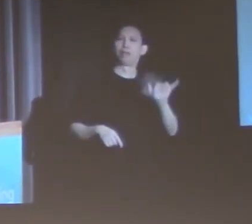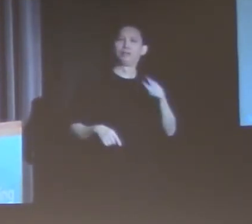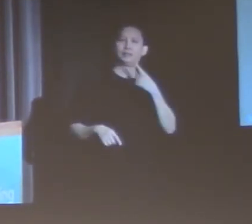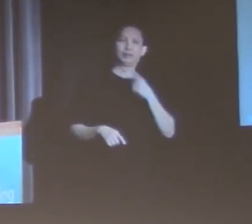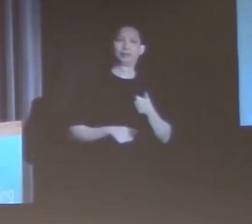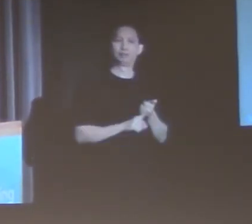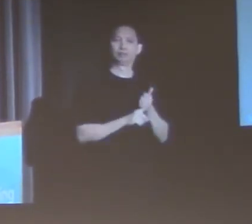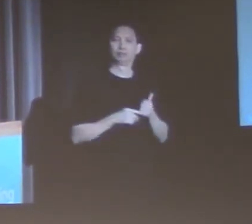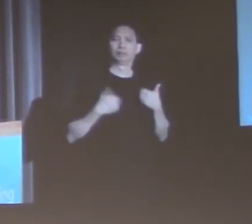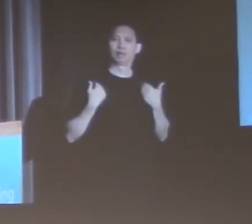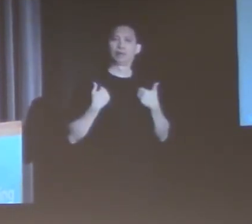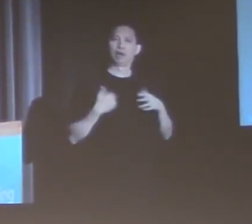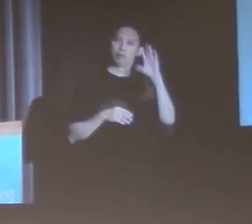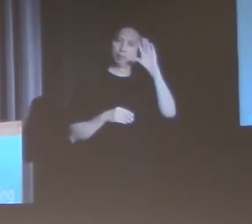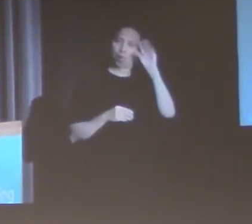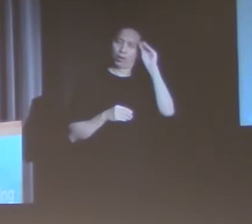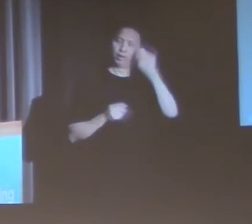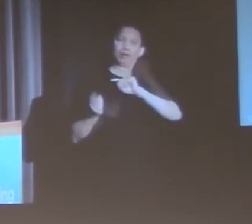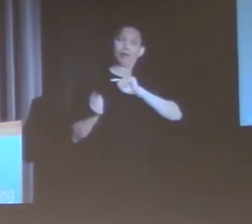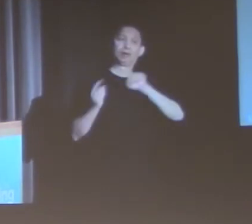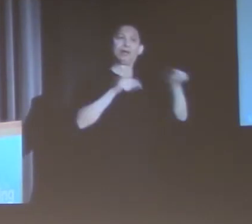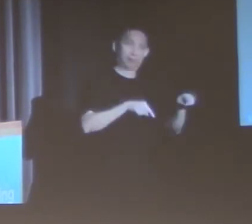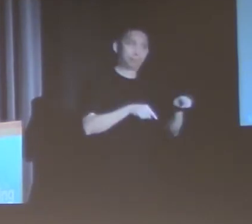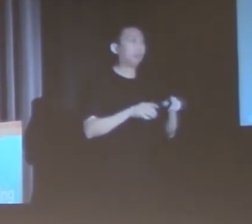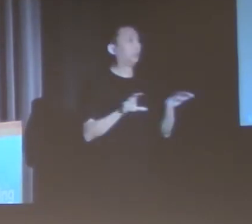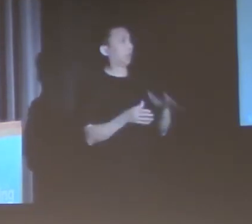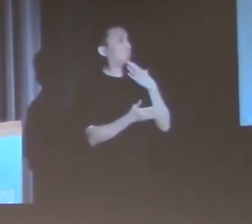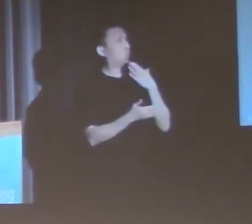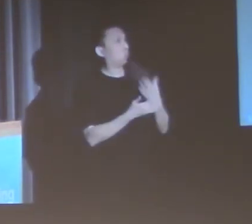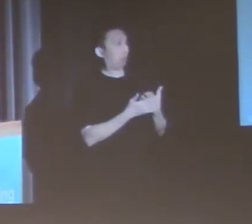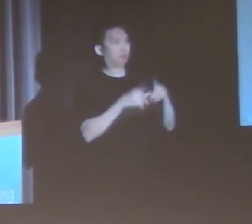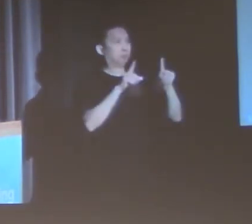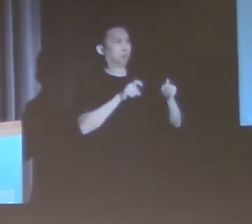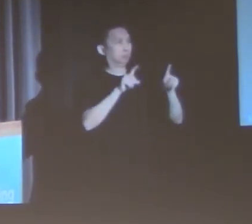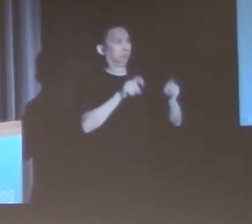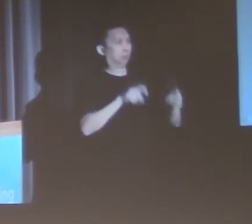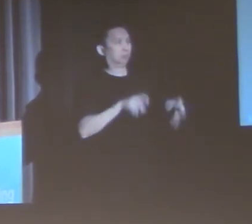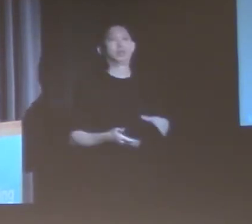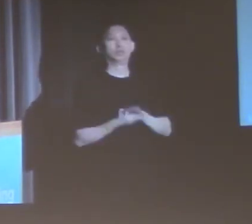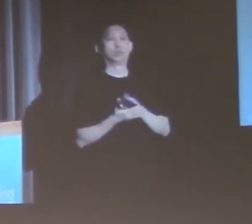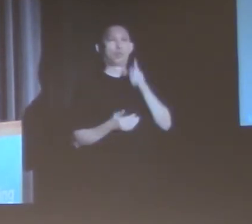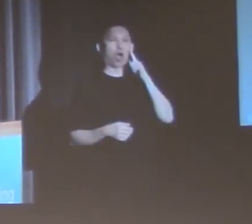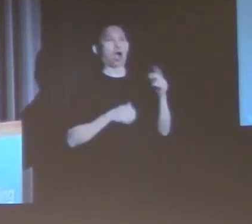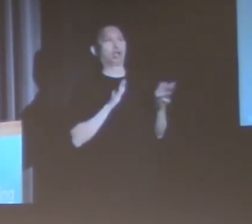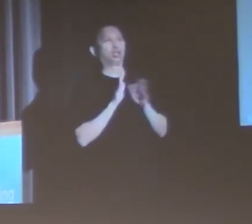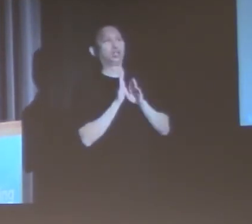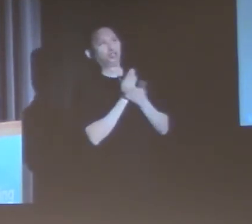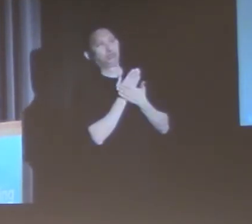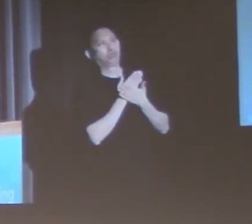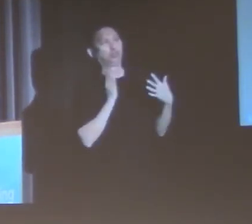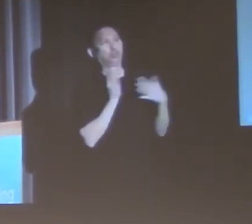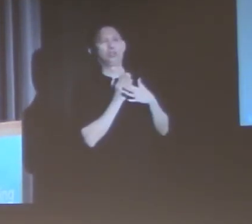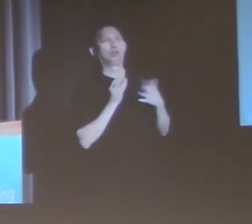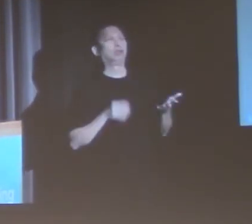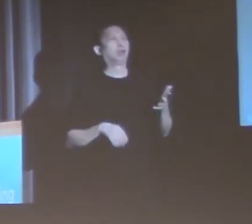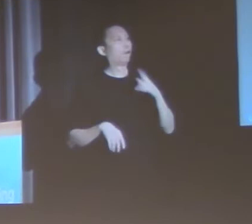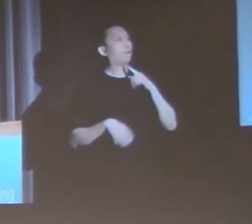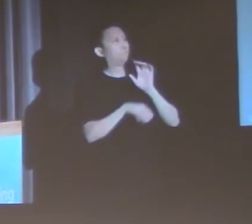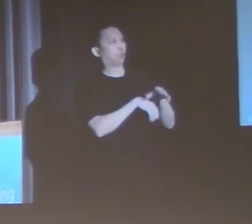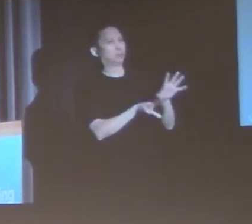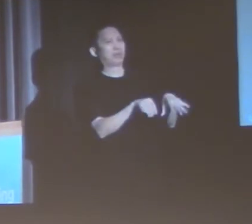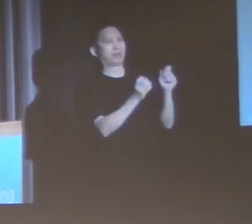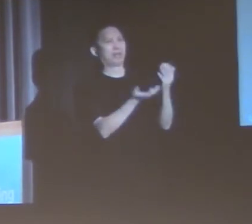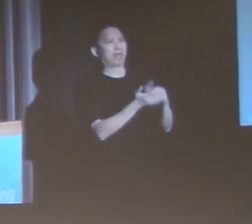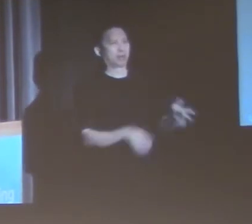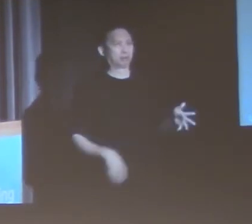in his exams, but the school didn't believe him, and they made him take his exams again. So, but again, I didn't know any of this. I'd met